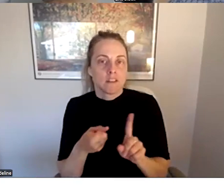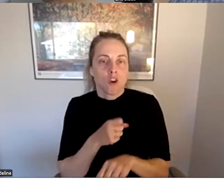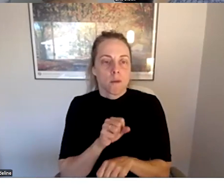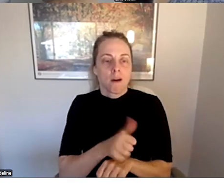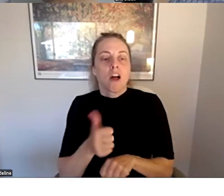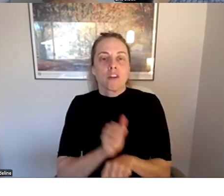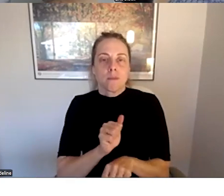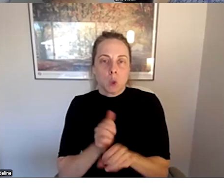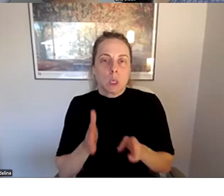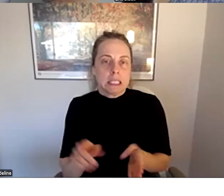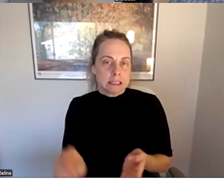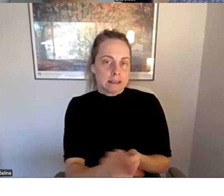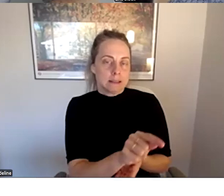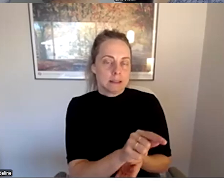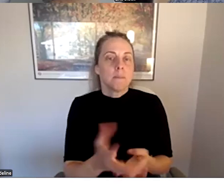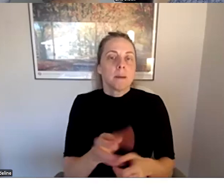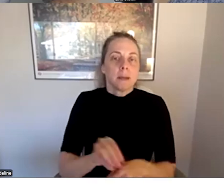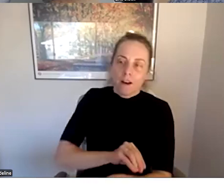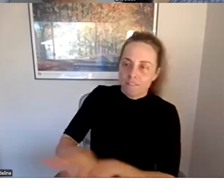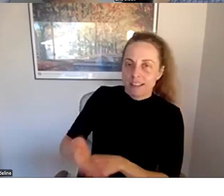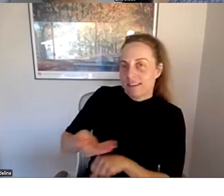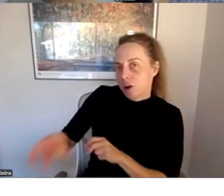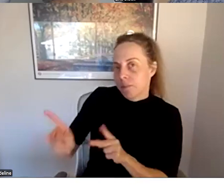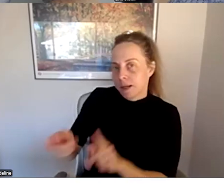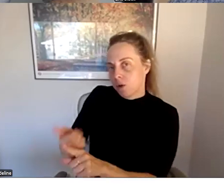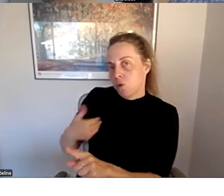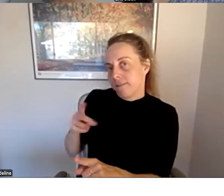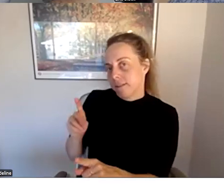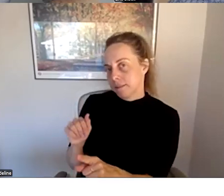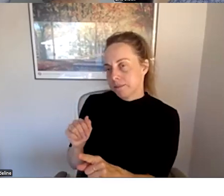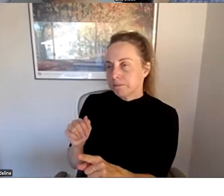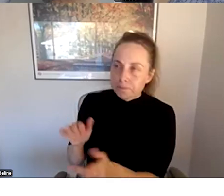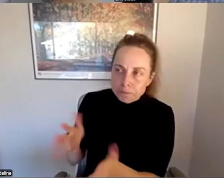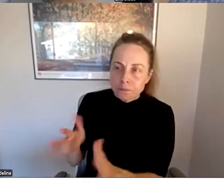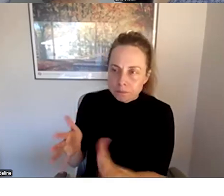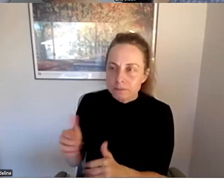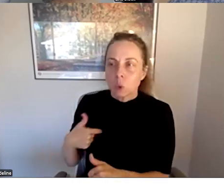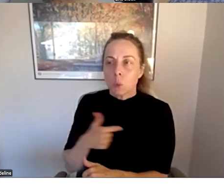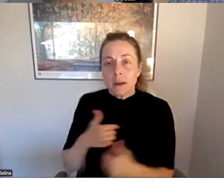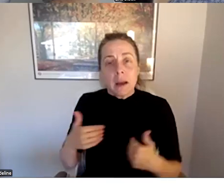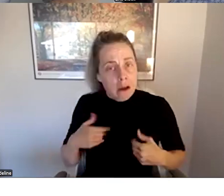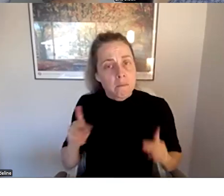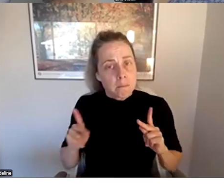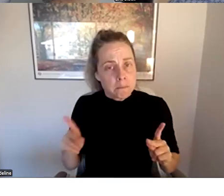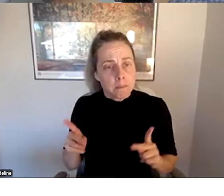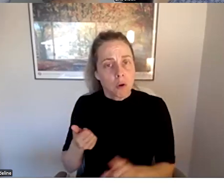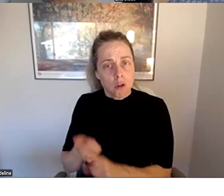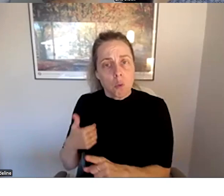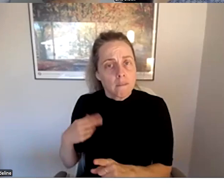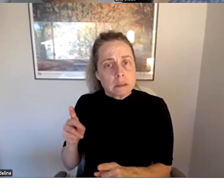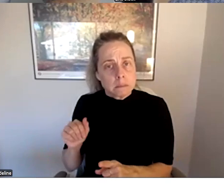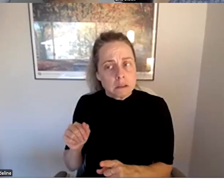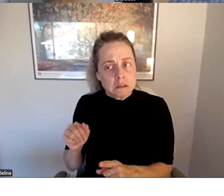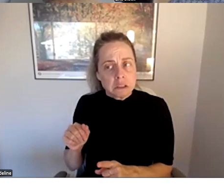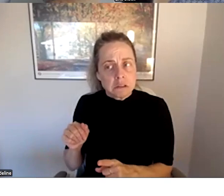sometimes that might affect hiring people with disabilities. So, you know, we have people with disabilities out there that,